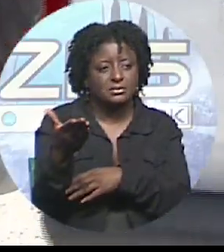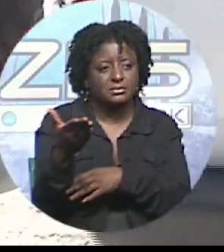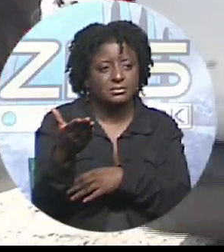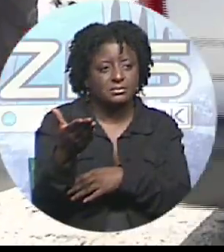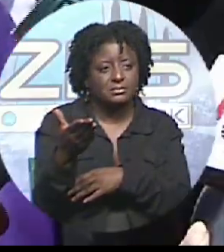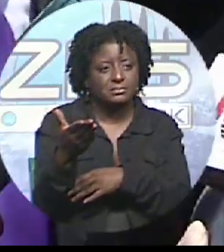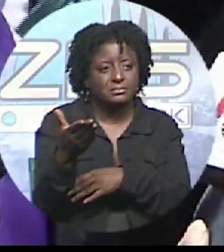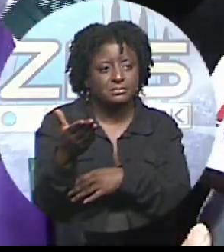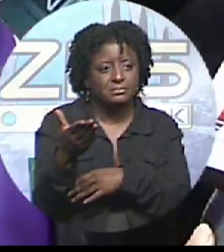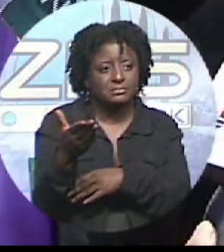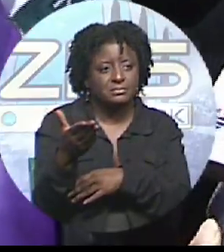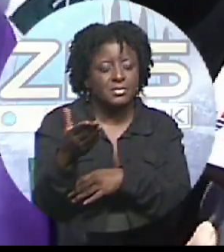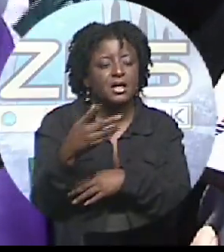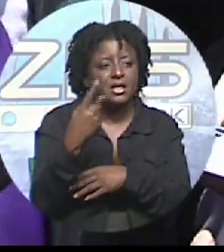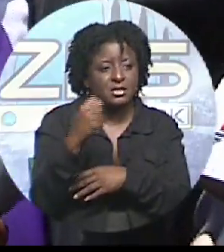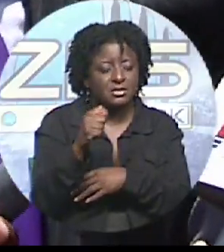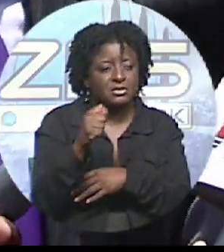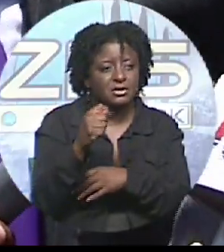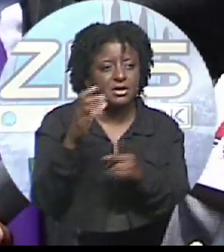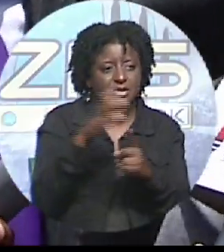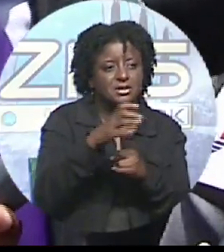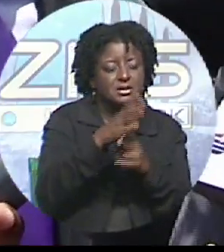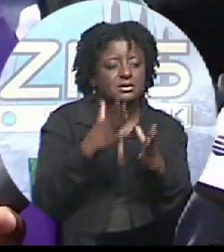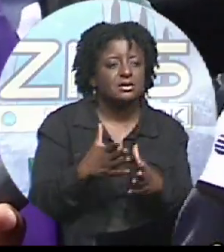assailant then ran off